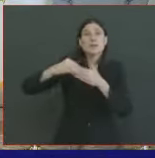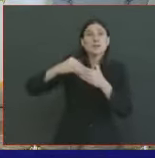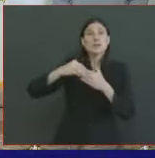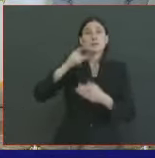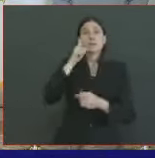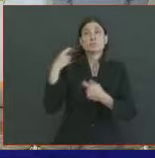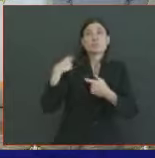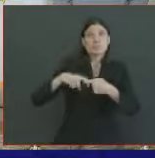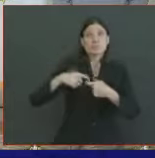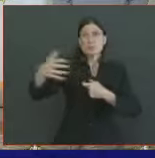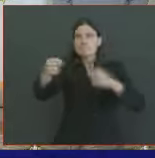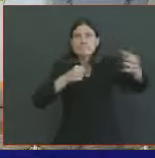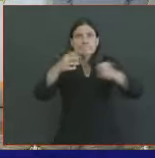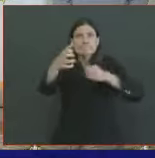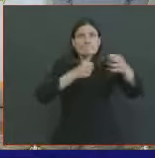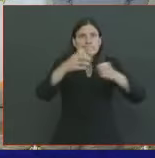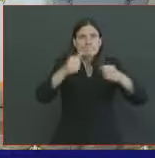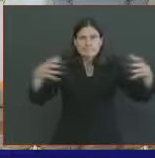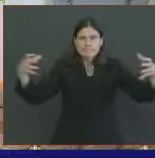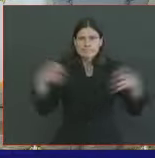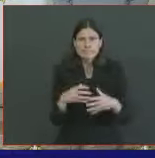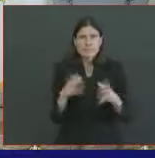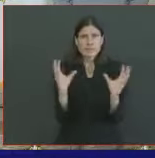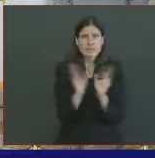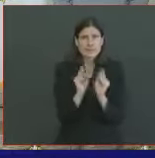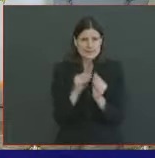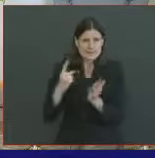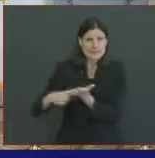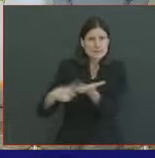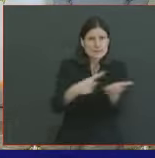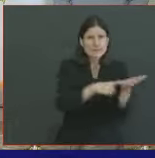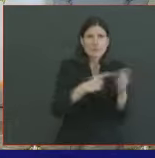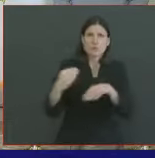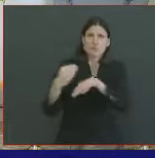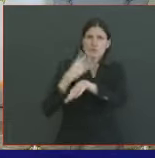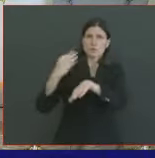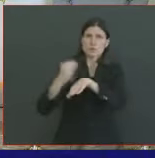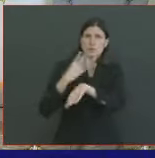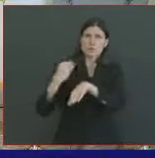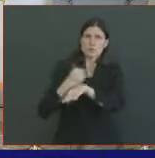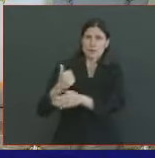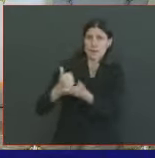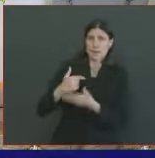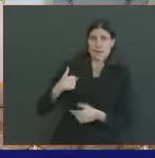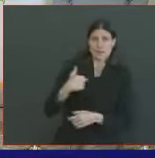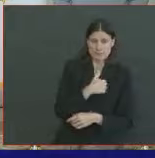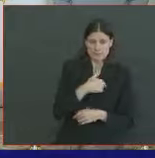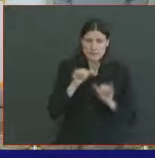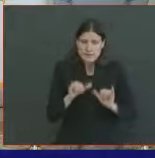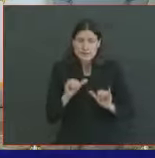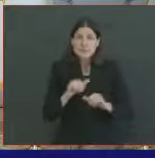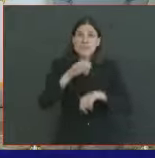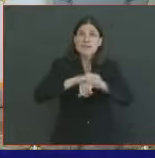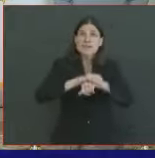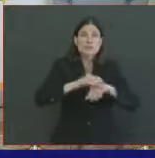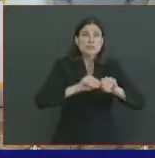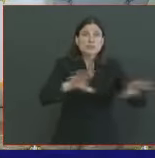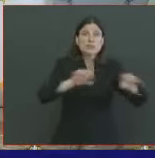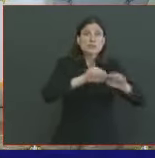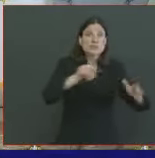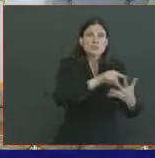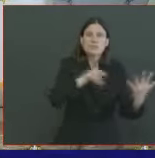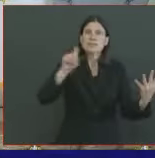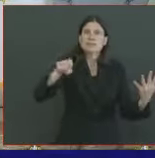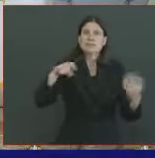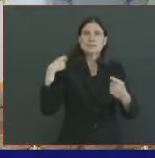with good advice and counsel, and also who can get information out to the community. And I want to put a few thank yous out